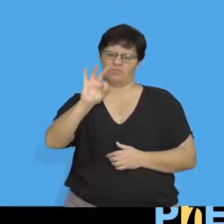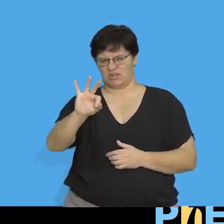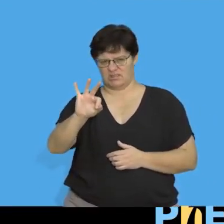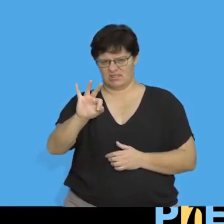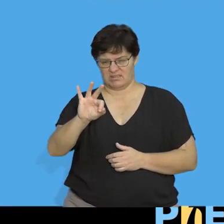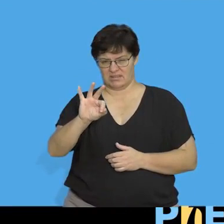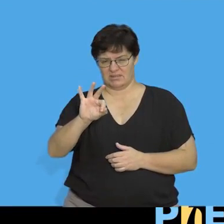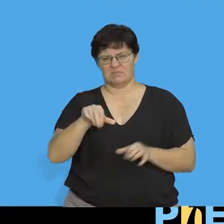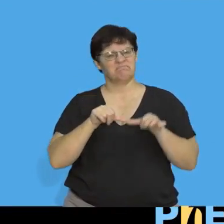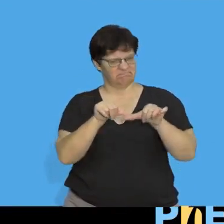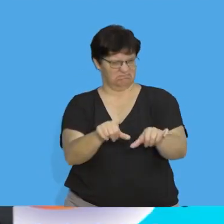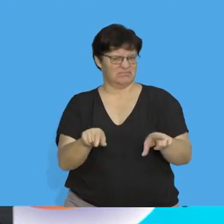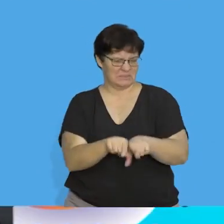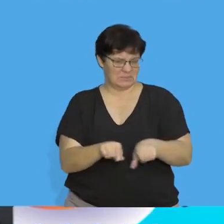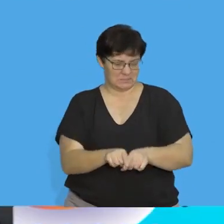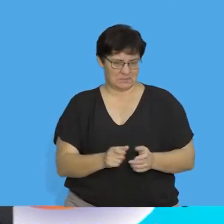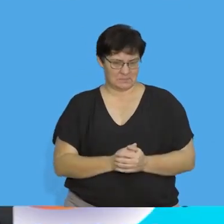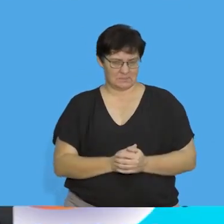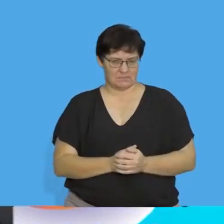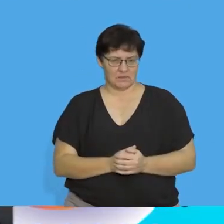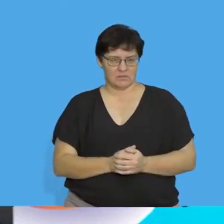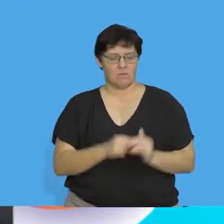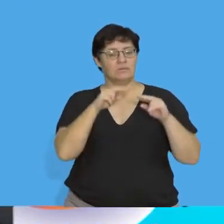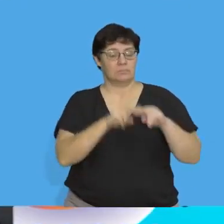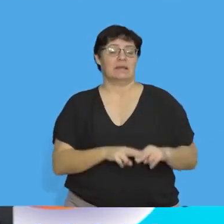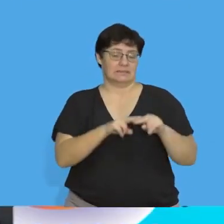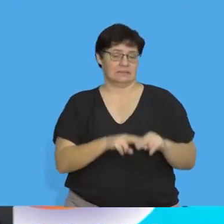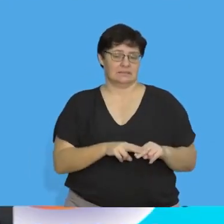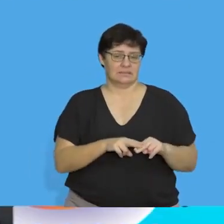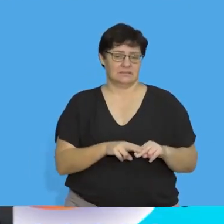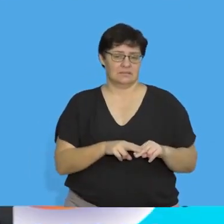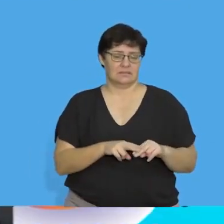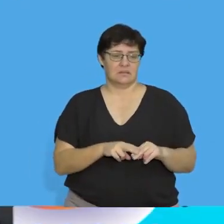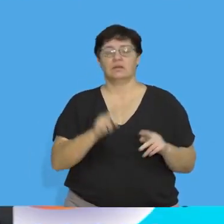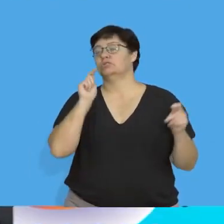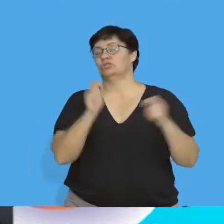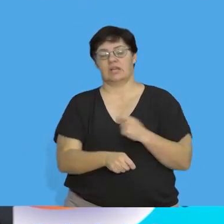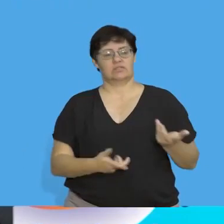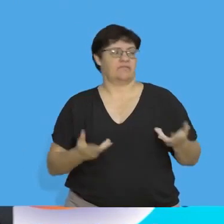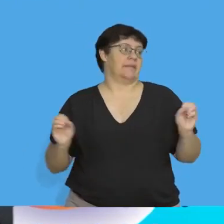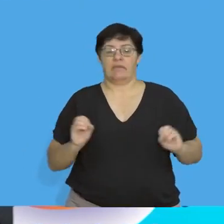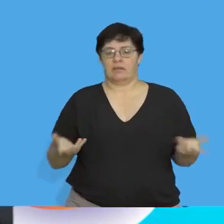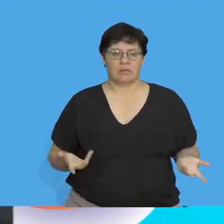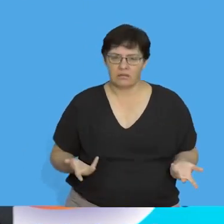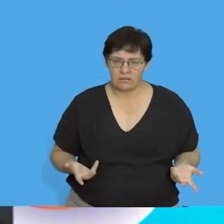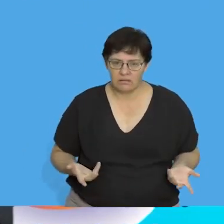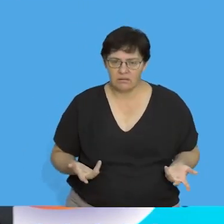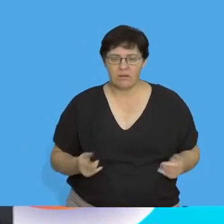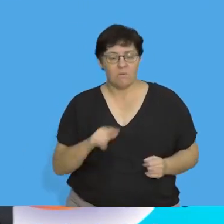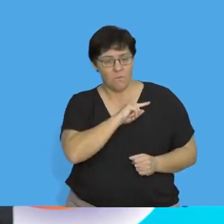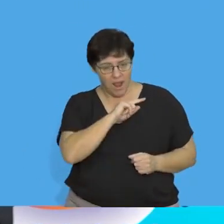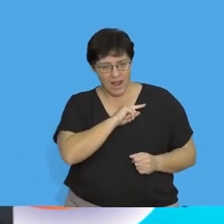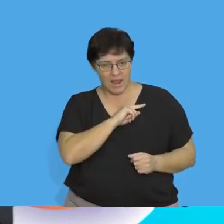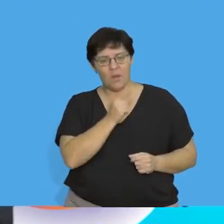so this process is going to be dependable. It doesn't change just for nothing, but it changes when